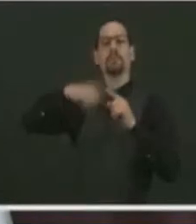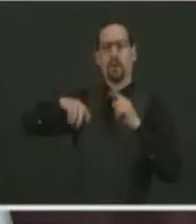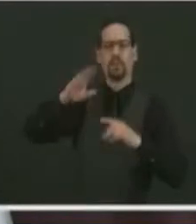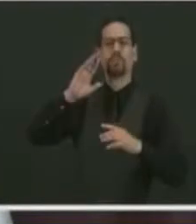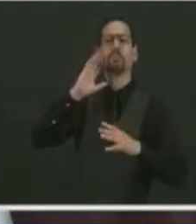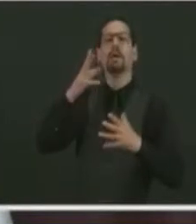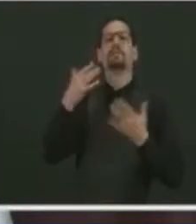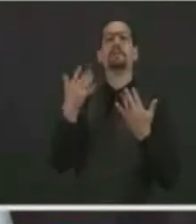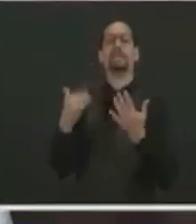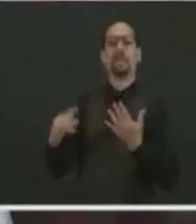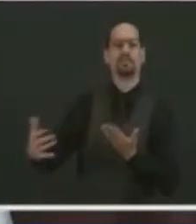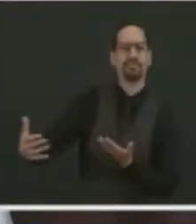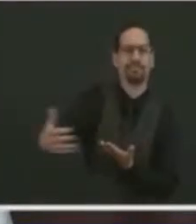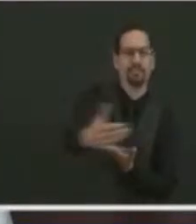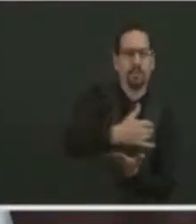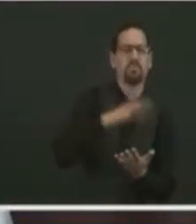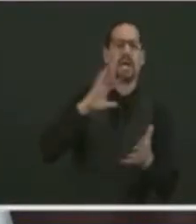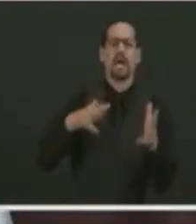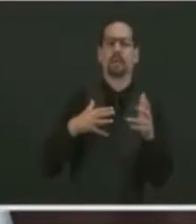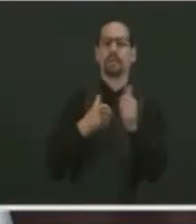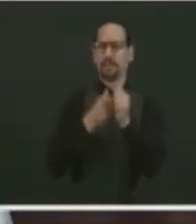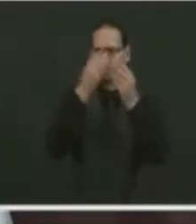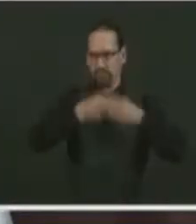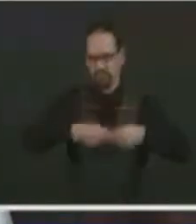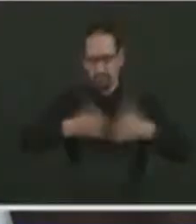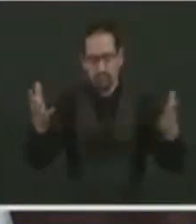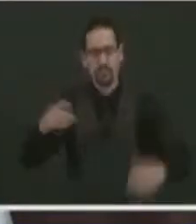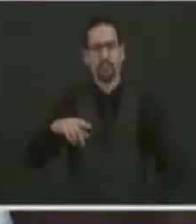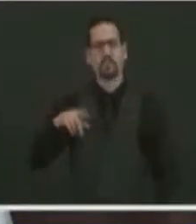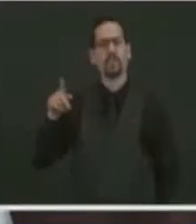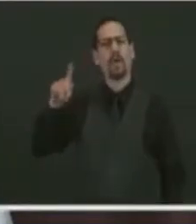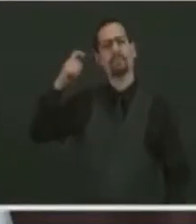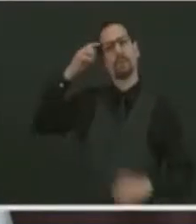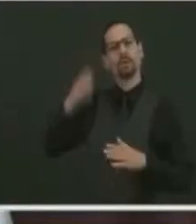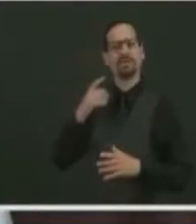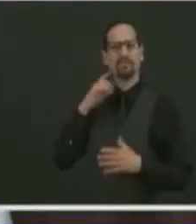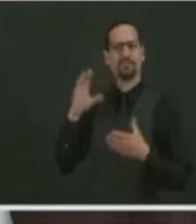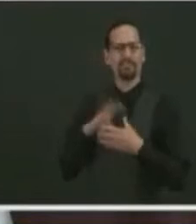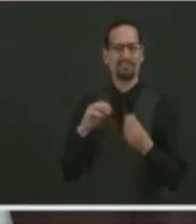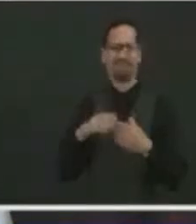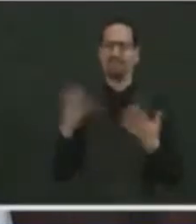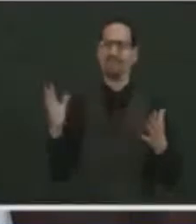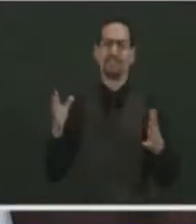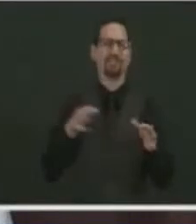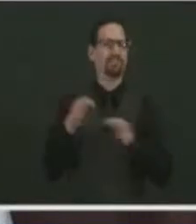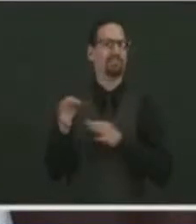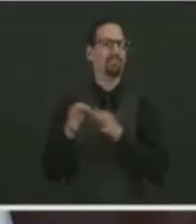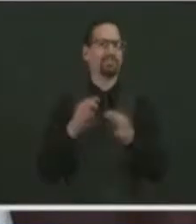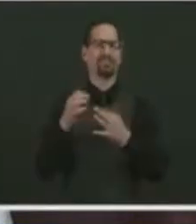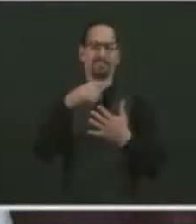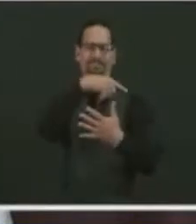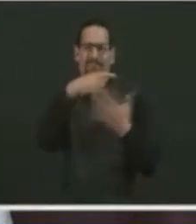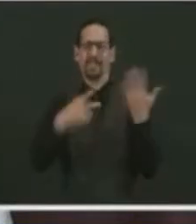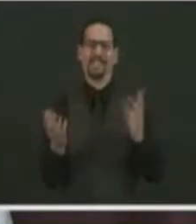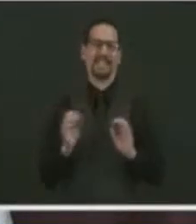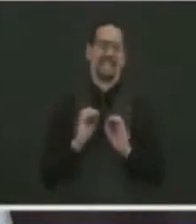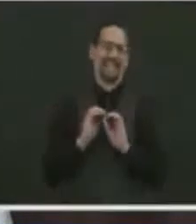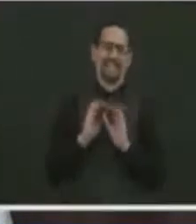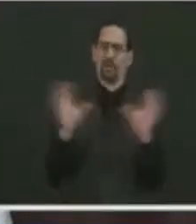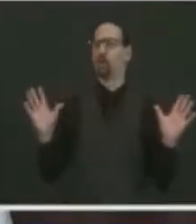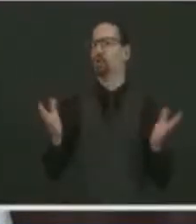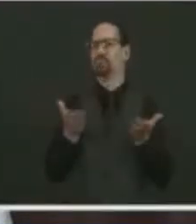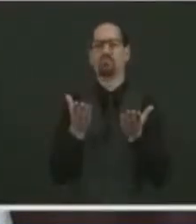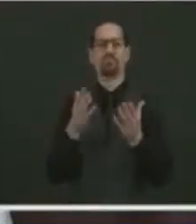the governor really, explained it effectively, what the challenge has been.